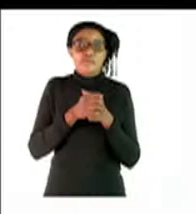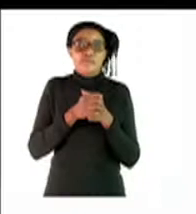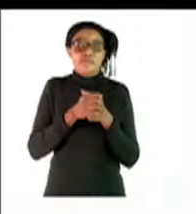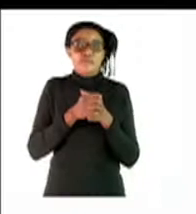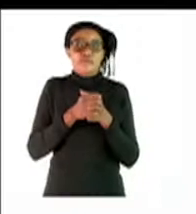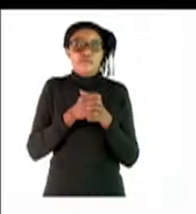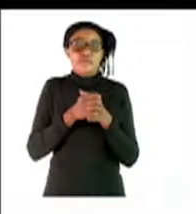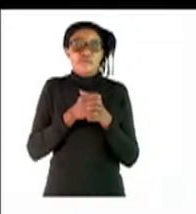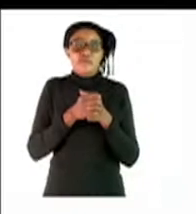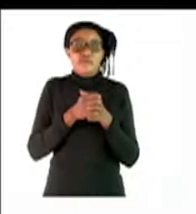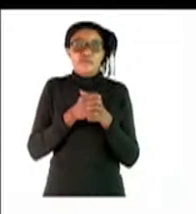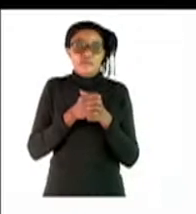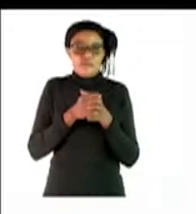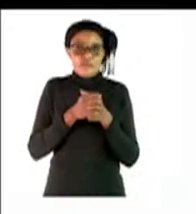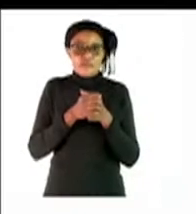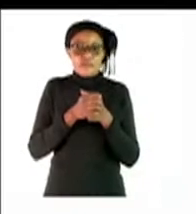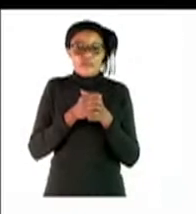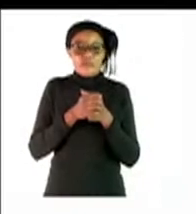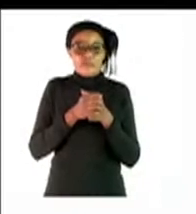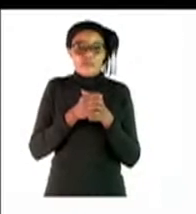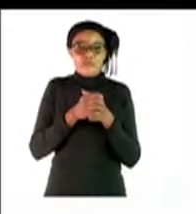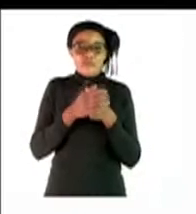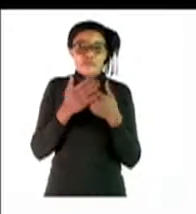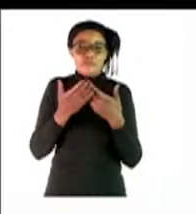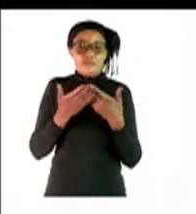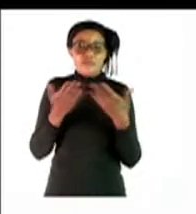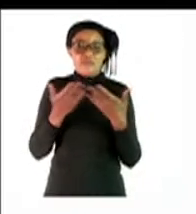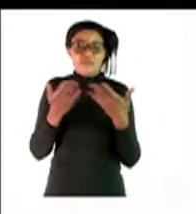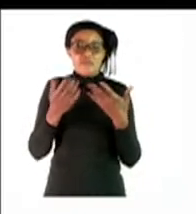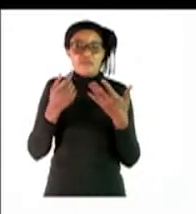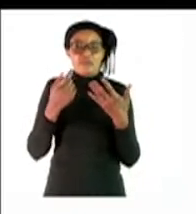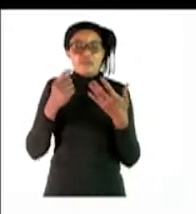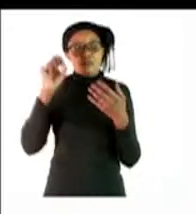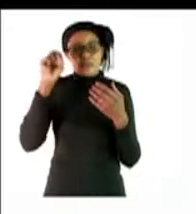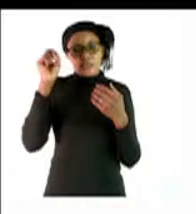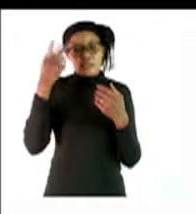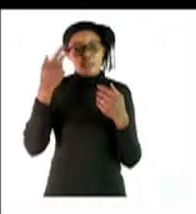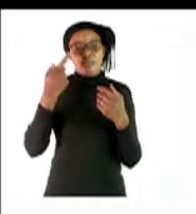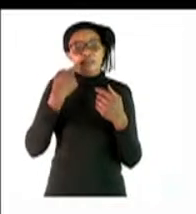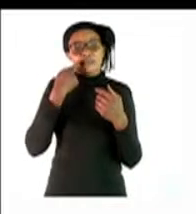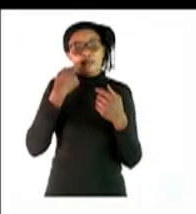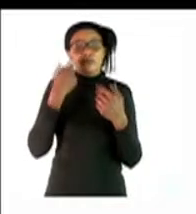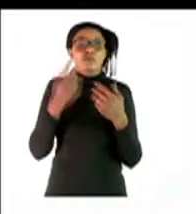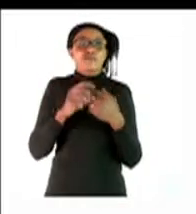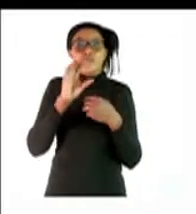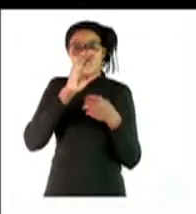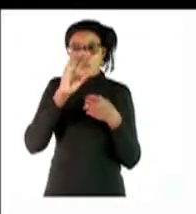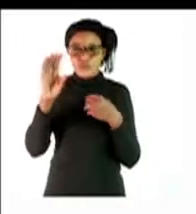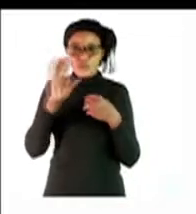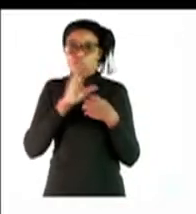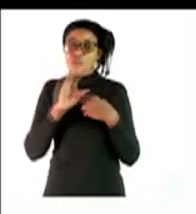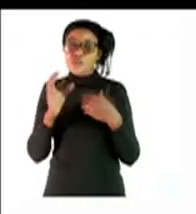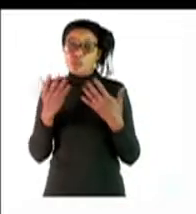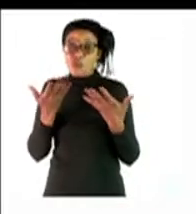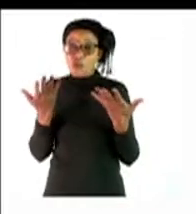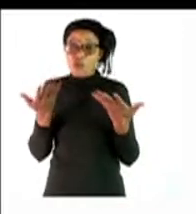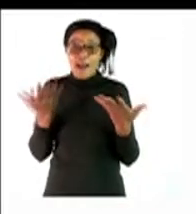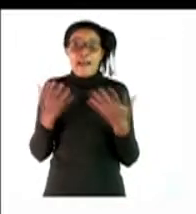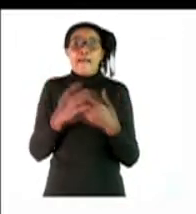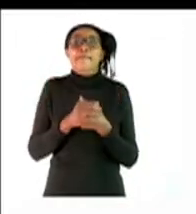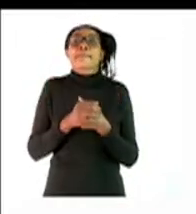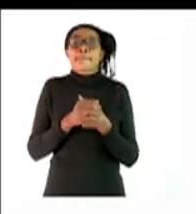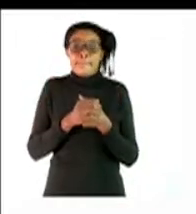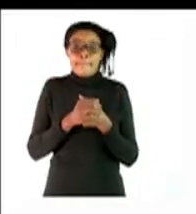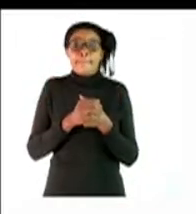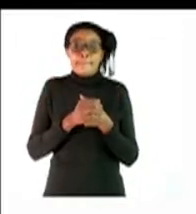is situated or placed in that row. Good.